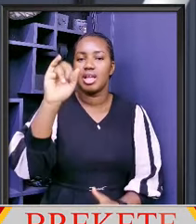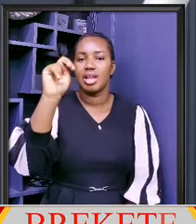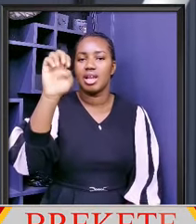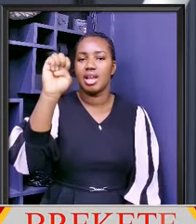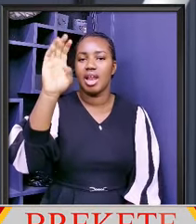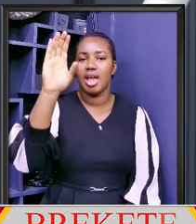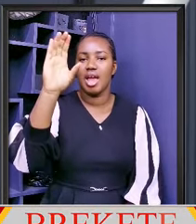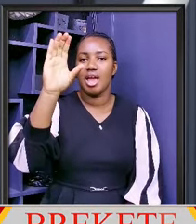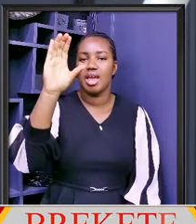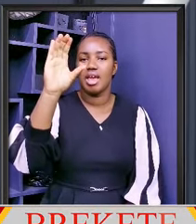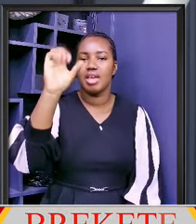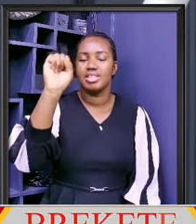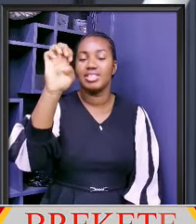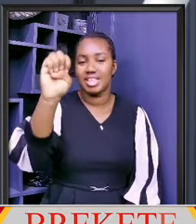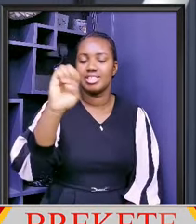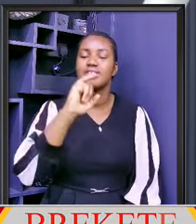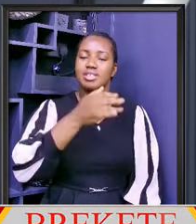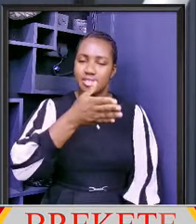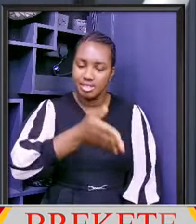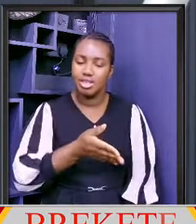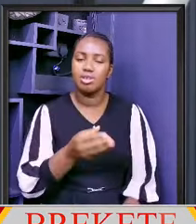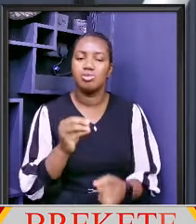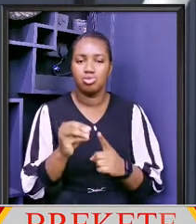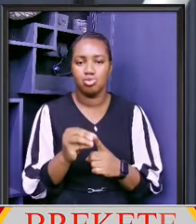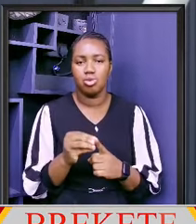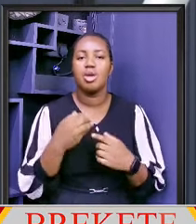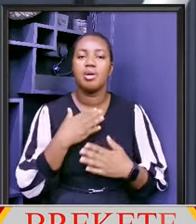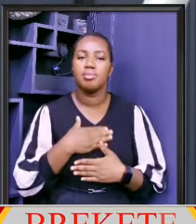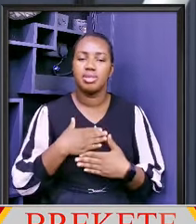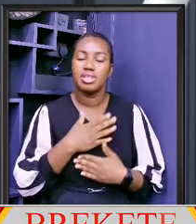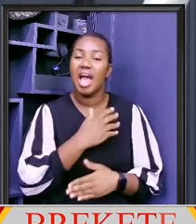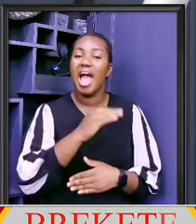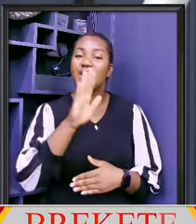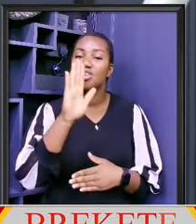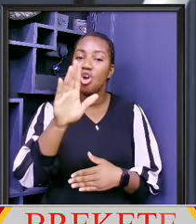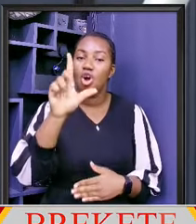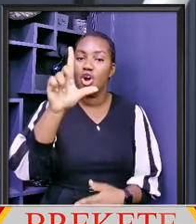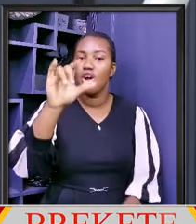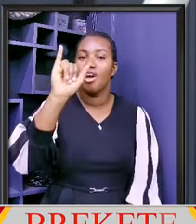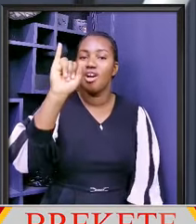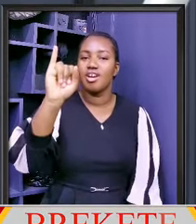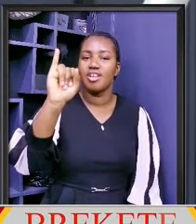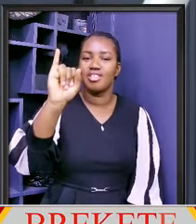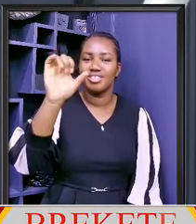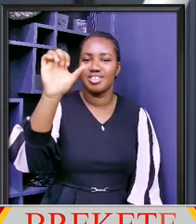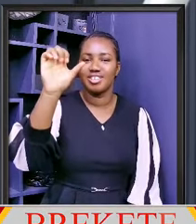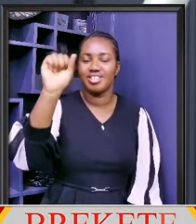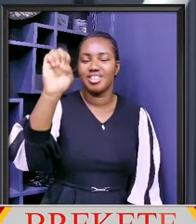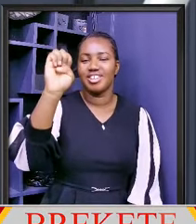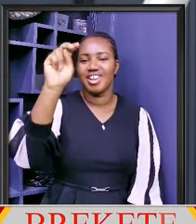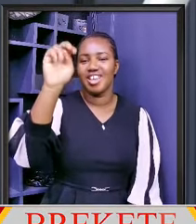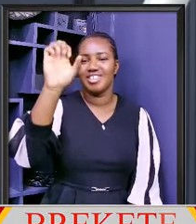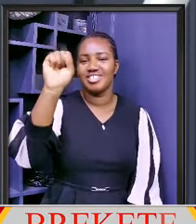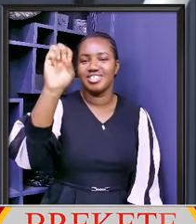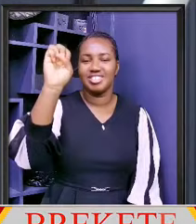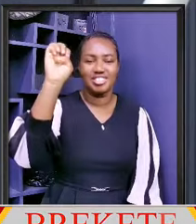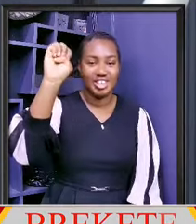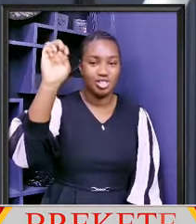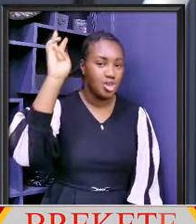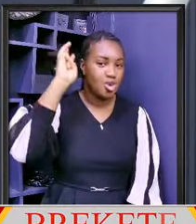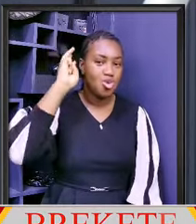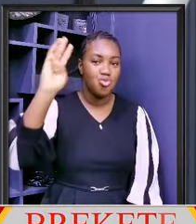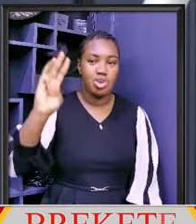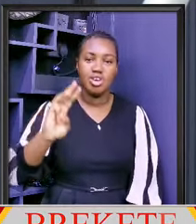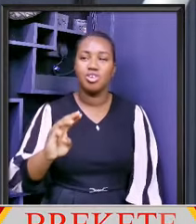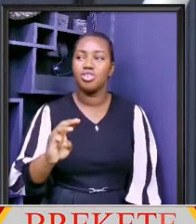Friday, e day here, I beg. And your license will expire 2025. So I beg, come collect